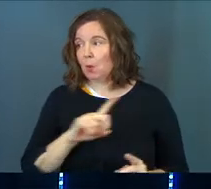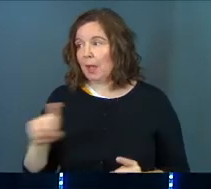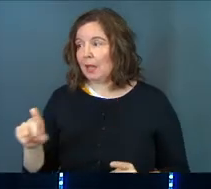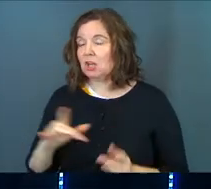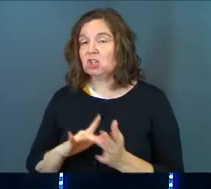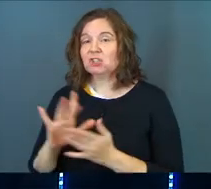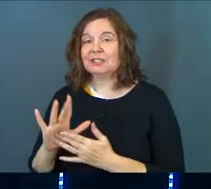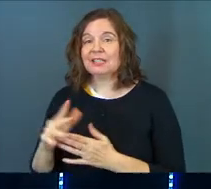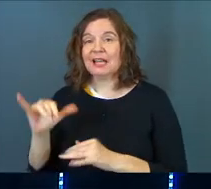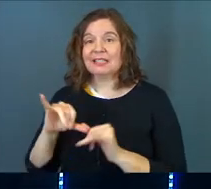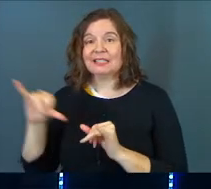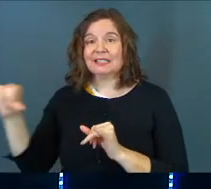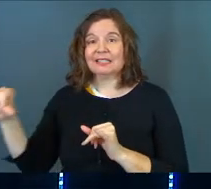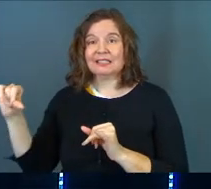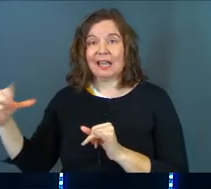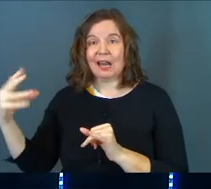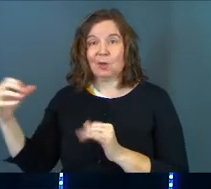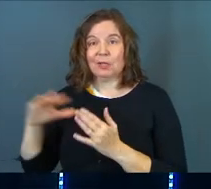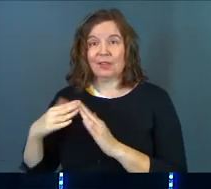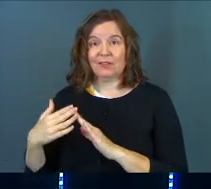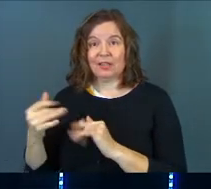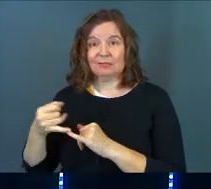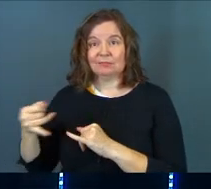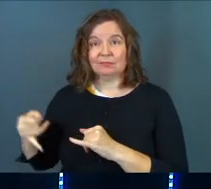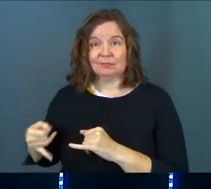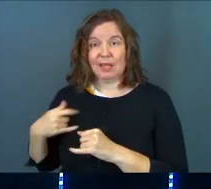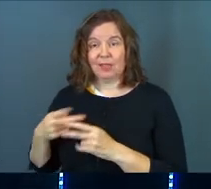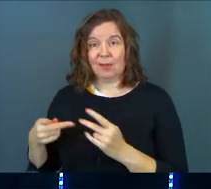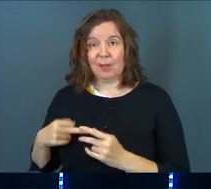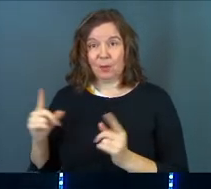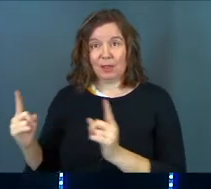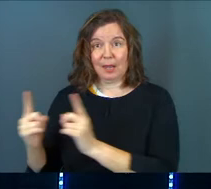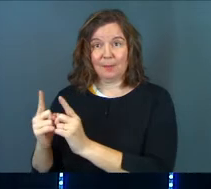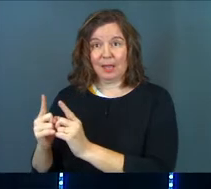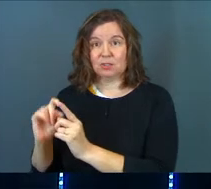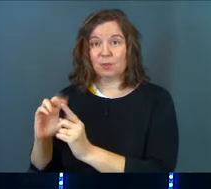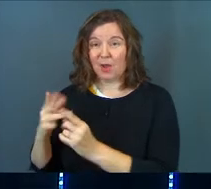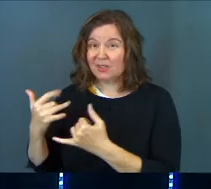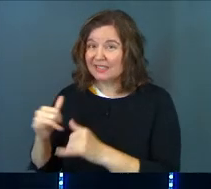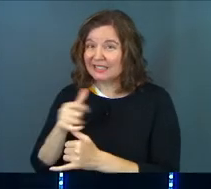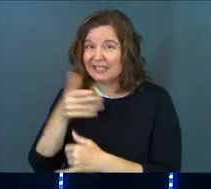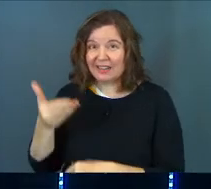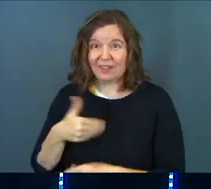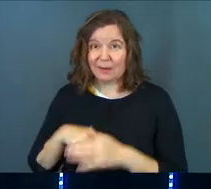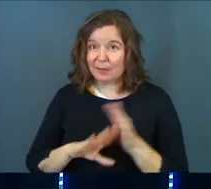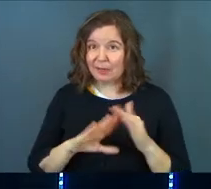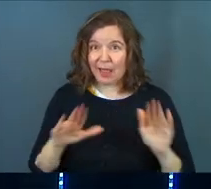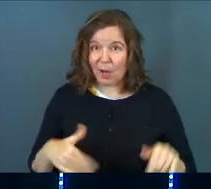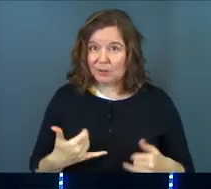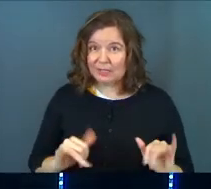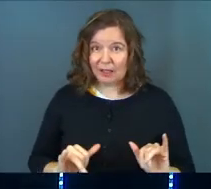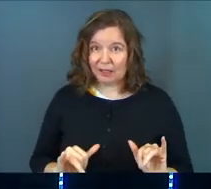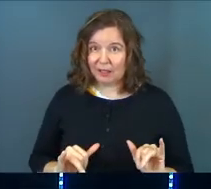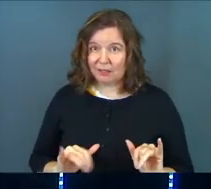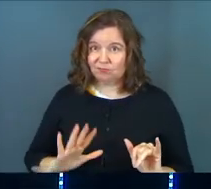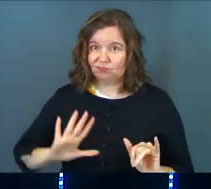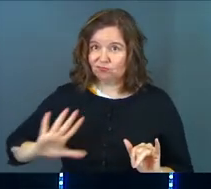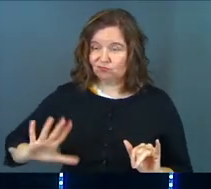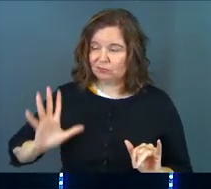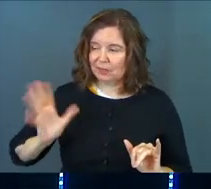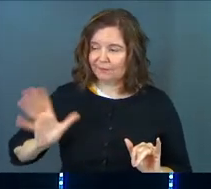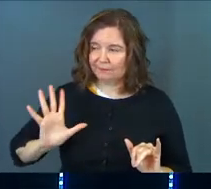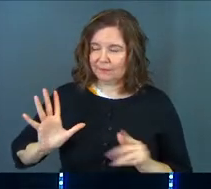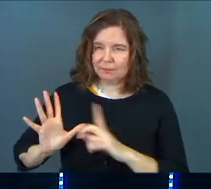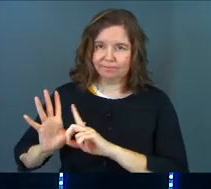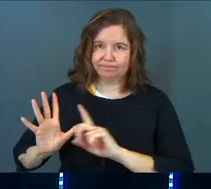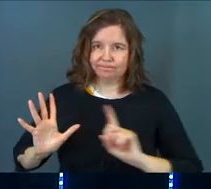him, and Jesus had stayed outside the village at the place where Martha had met him. See, Martha still didn't invite him into the house.